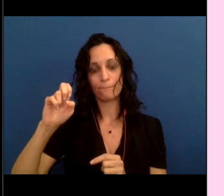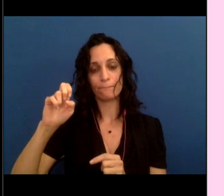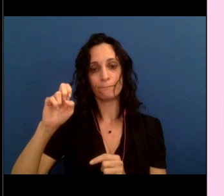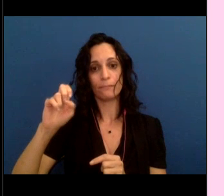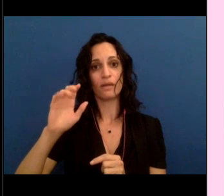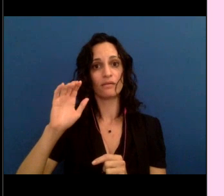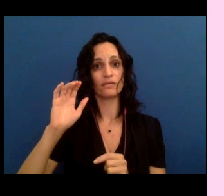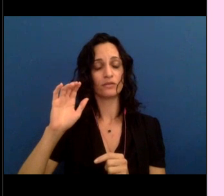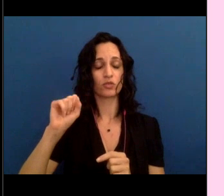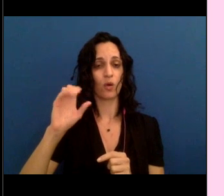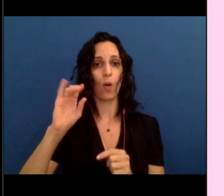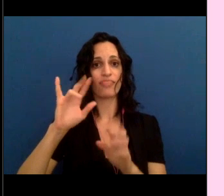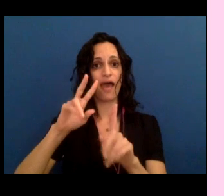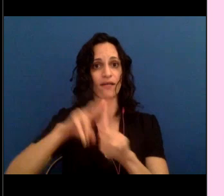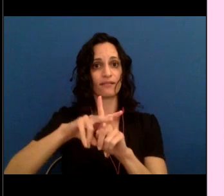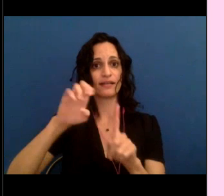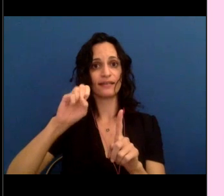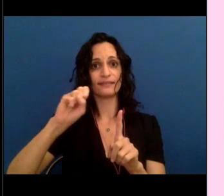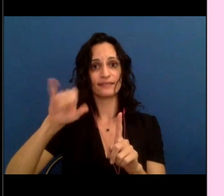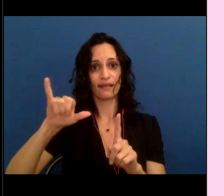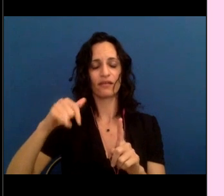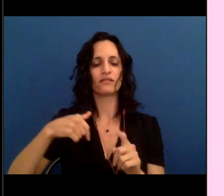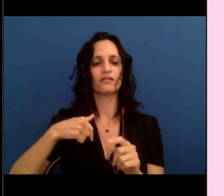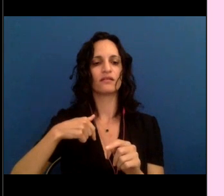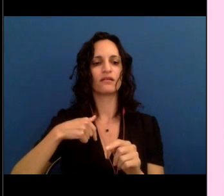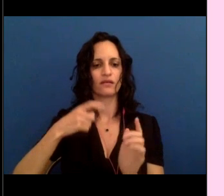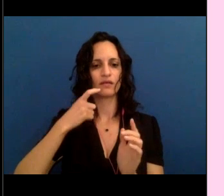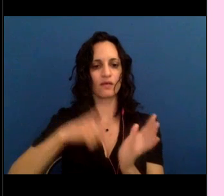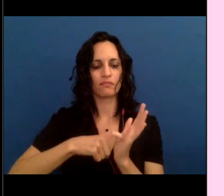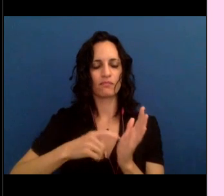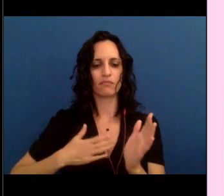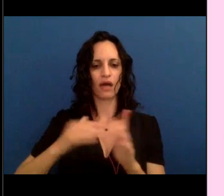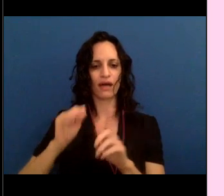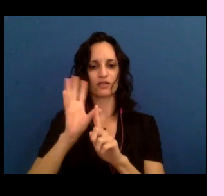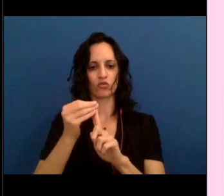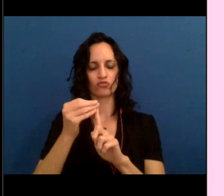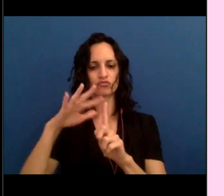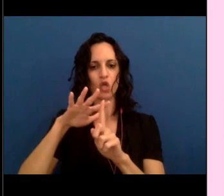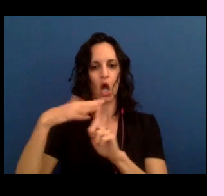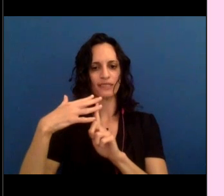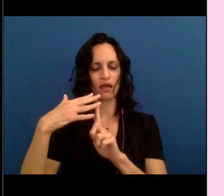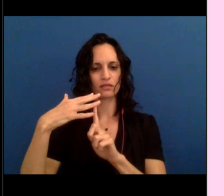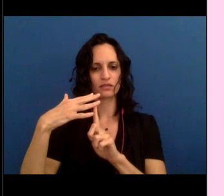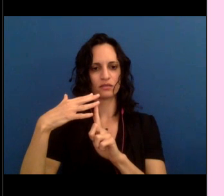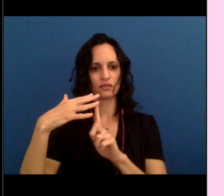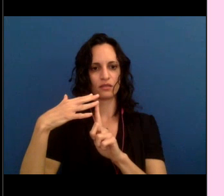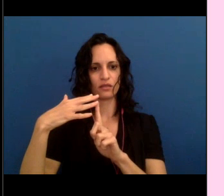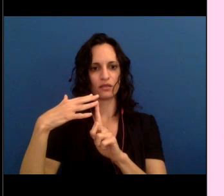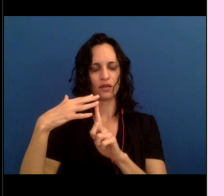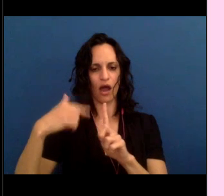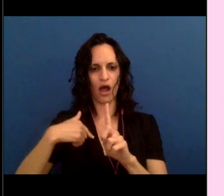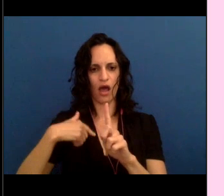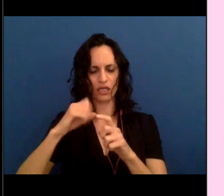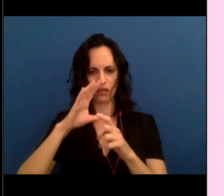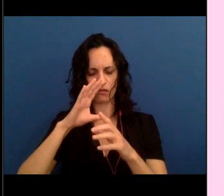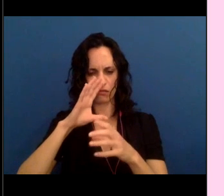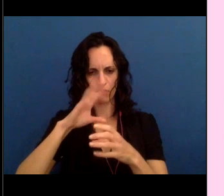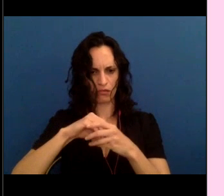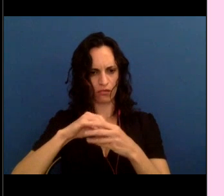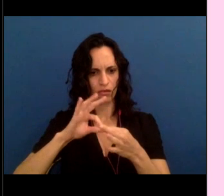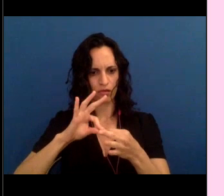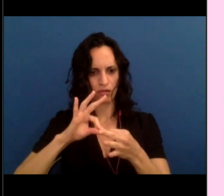able to see that my cultural context could be deeply engaged in how I